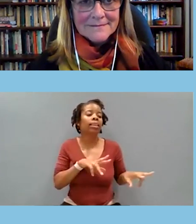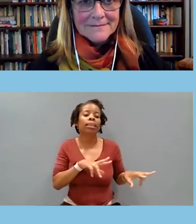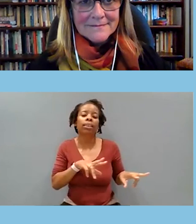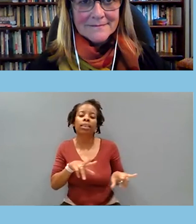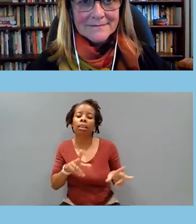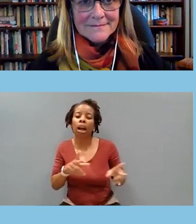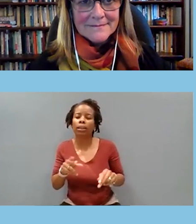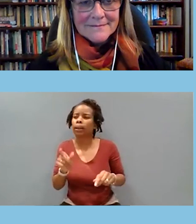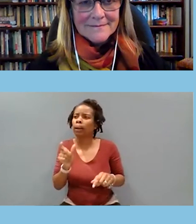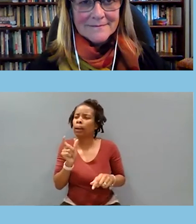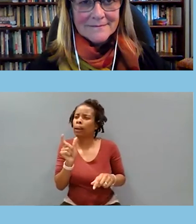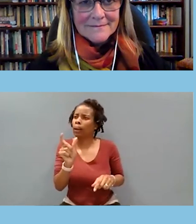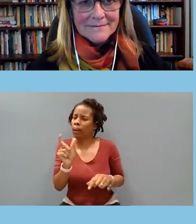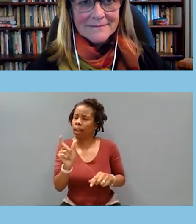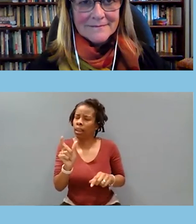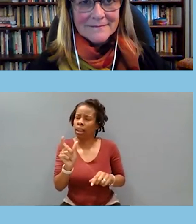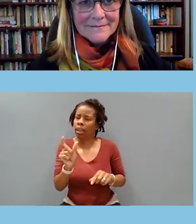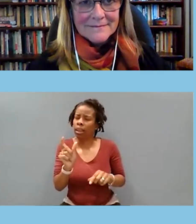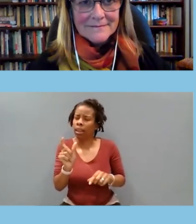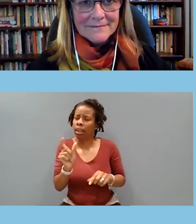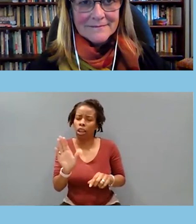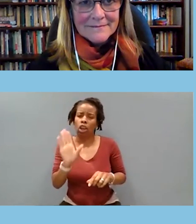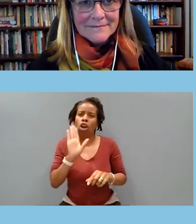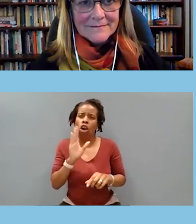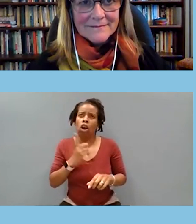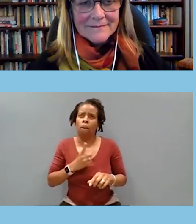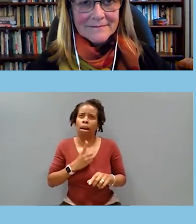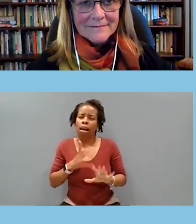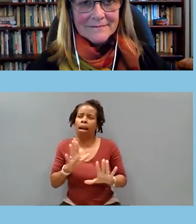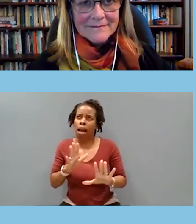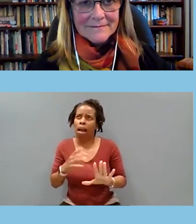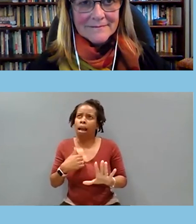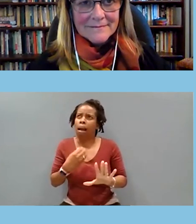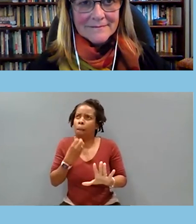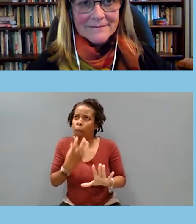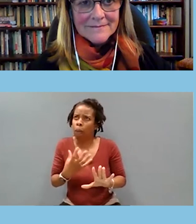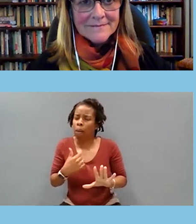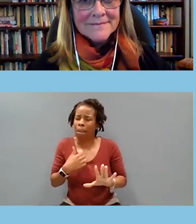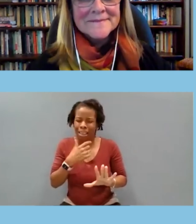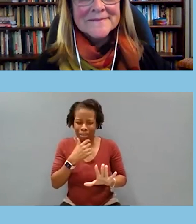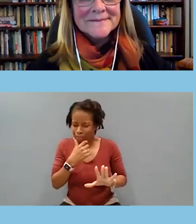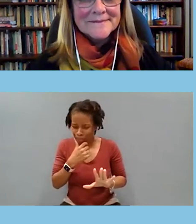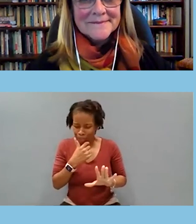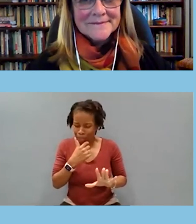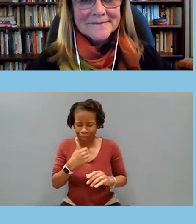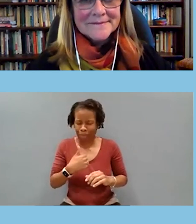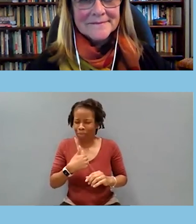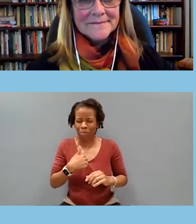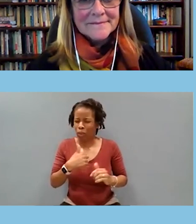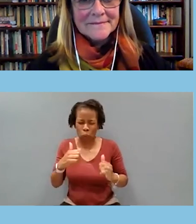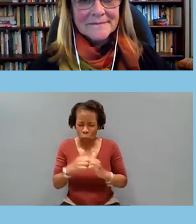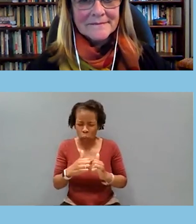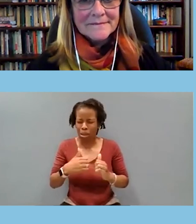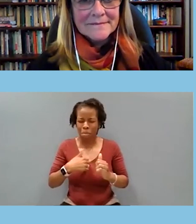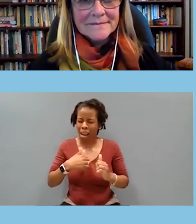know, steps outside the professional persona that I want, right? But what's